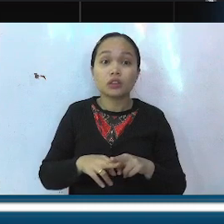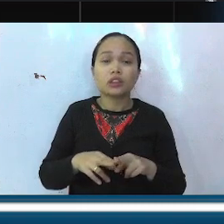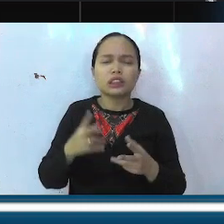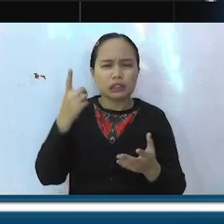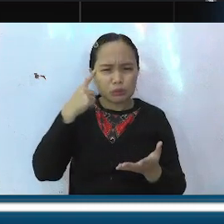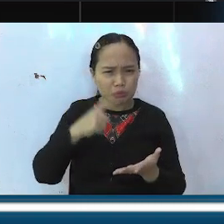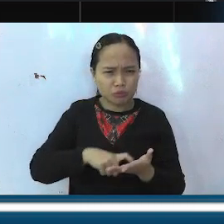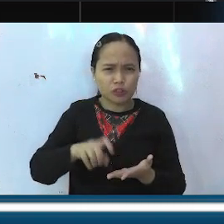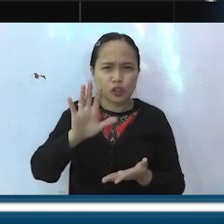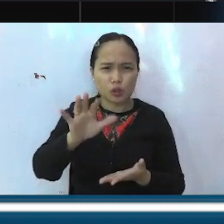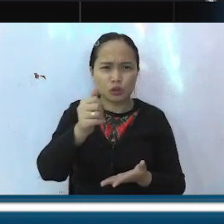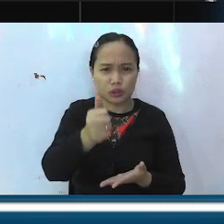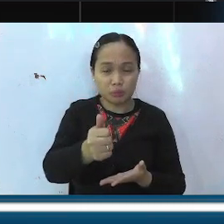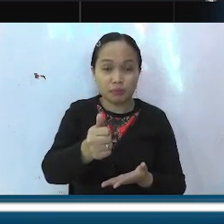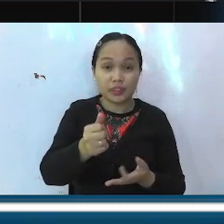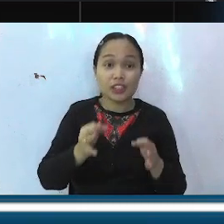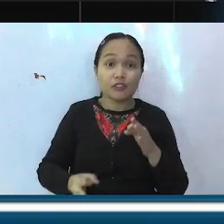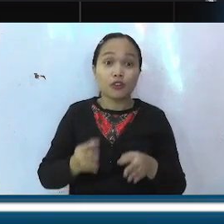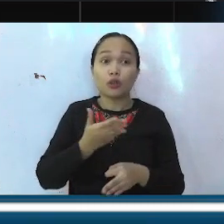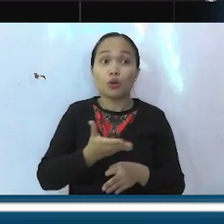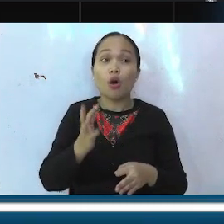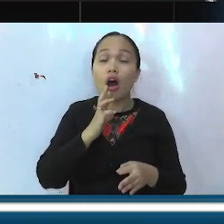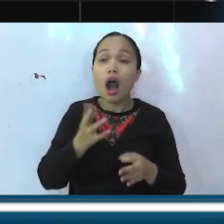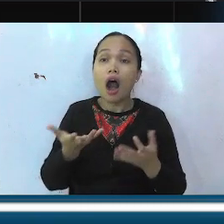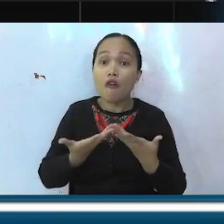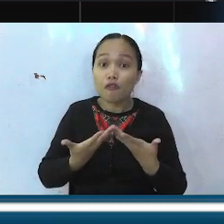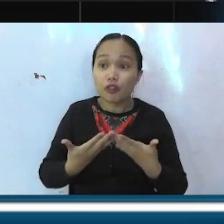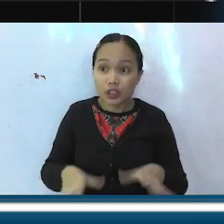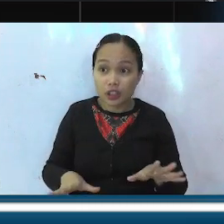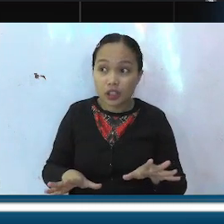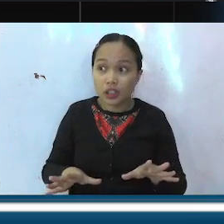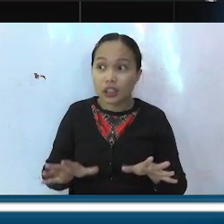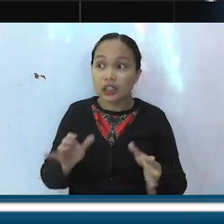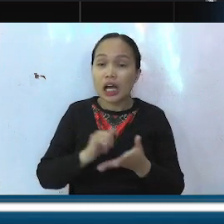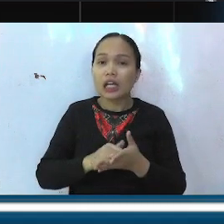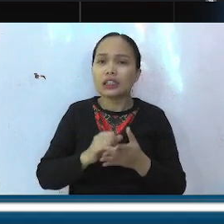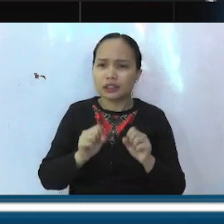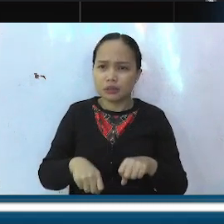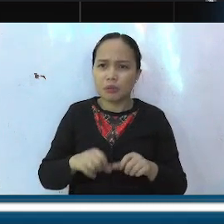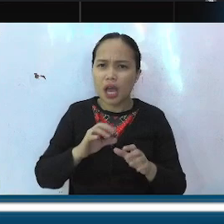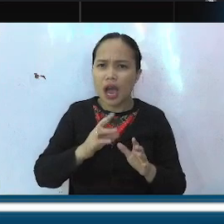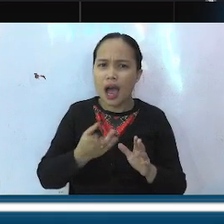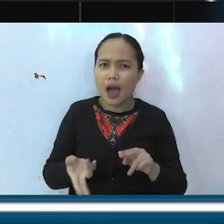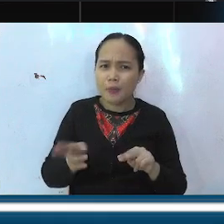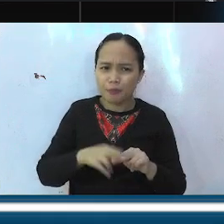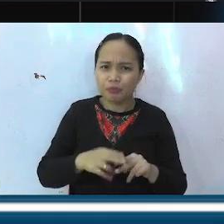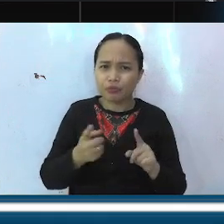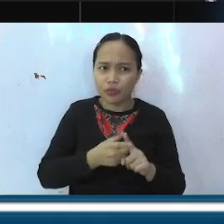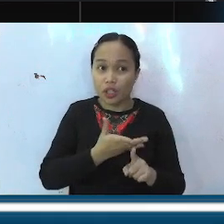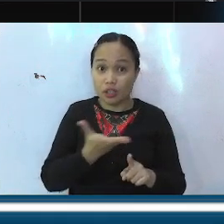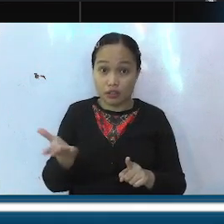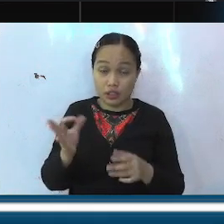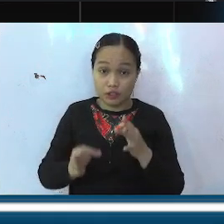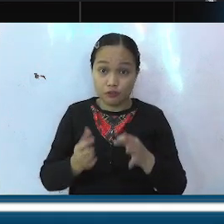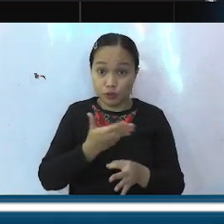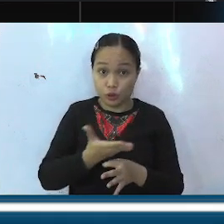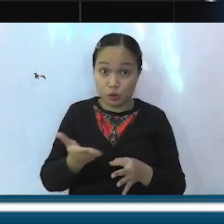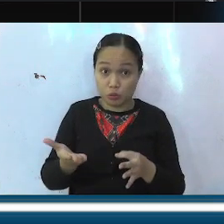are already after the things that will just be added unto you. Yes. If you're after